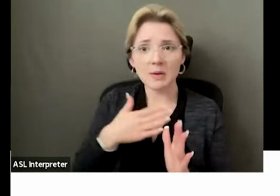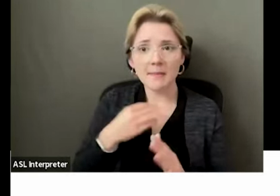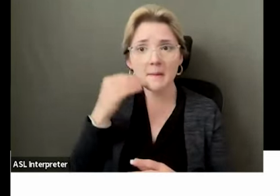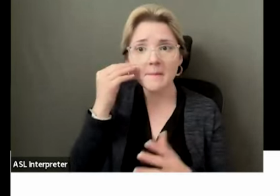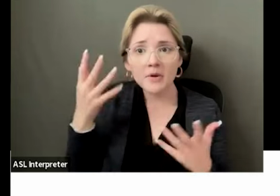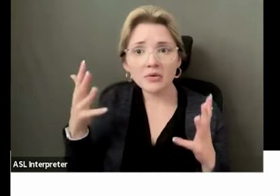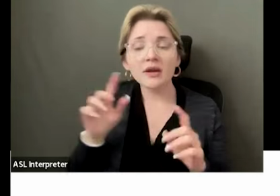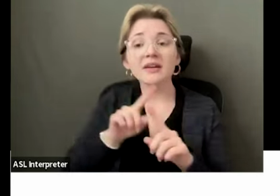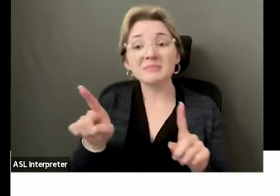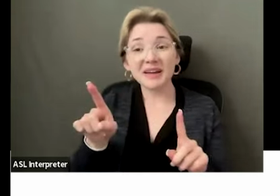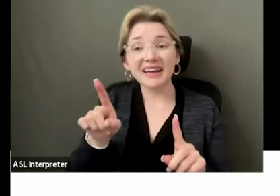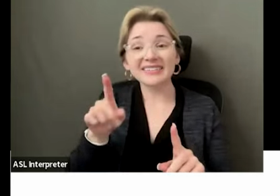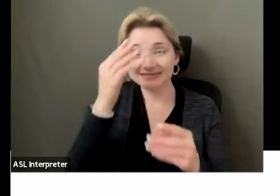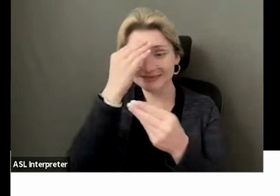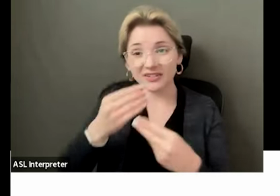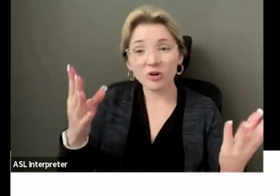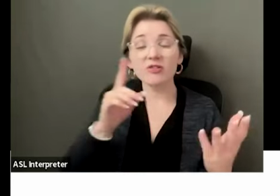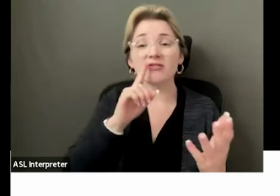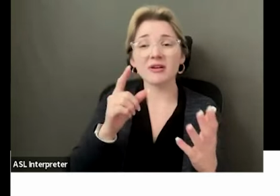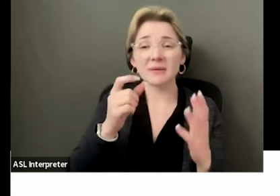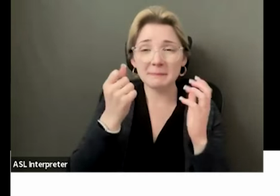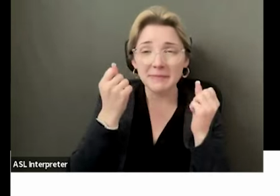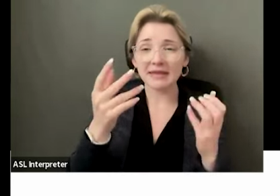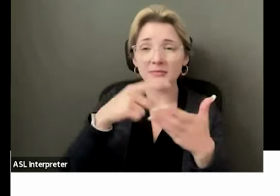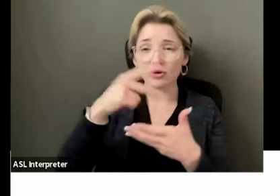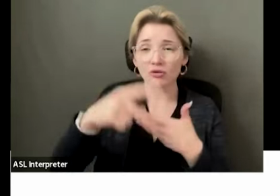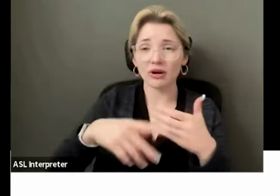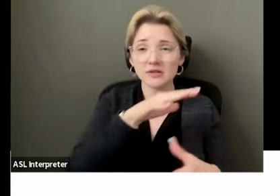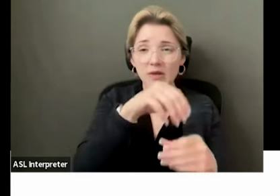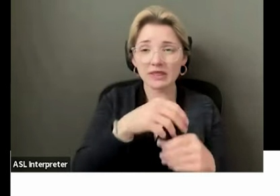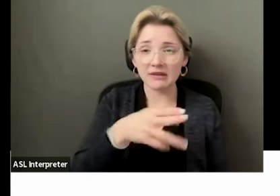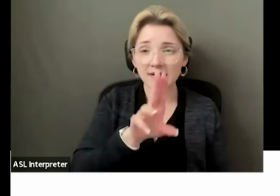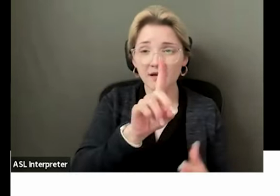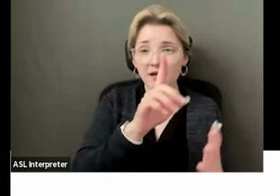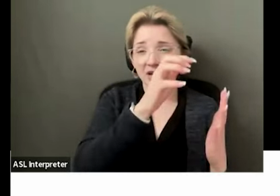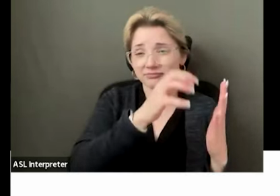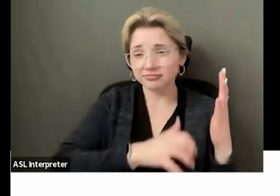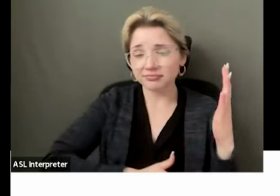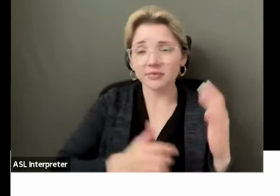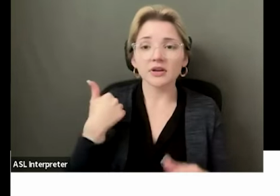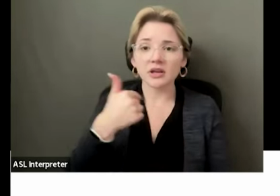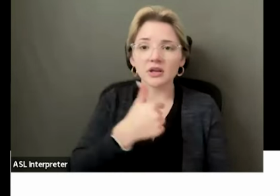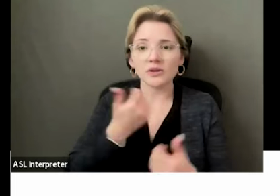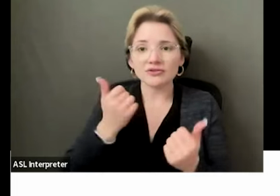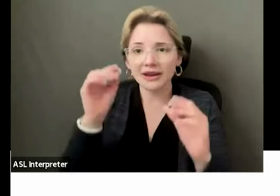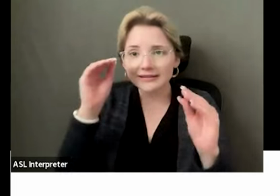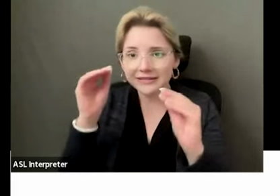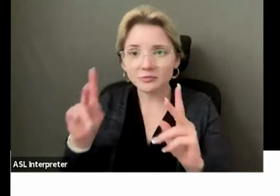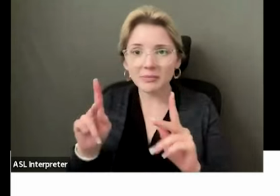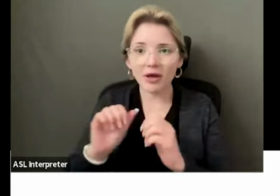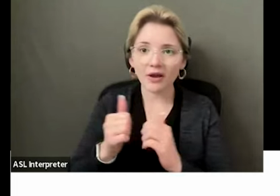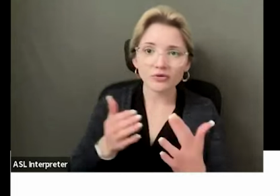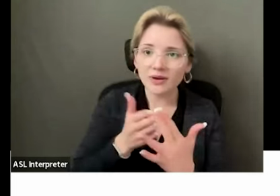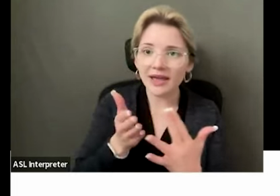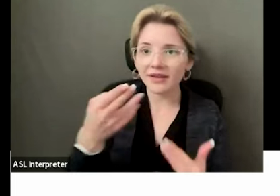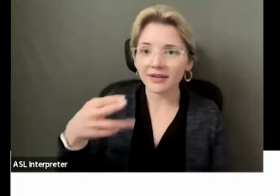a number of programs within HUD. And kind of when we talk about navigating through HUD, it will be definitely